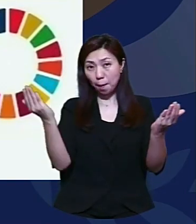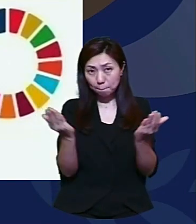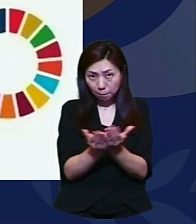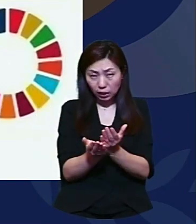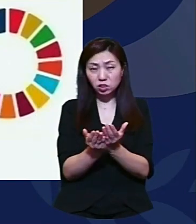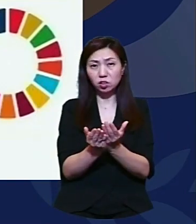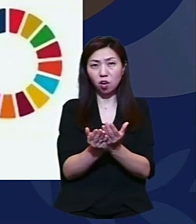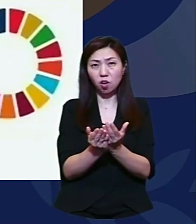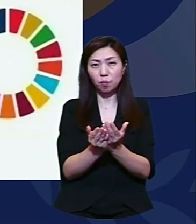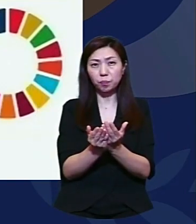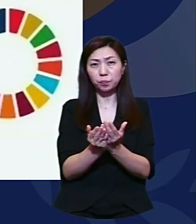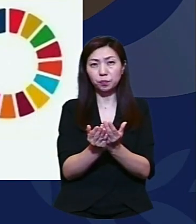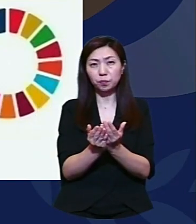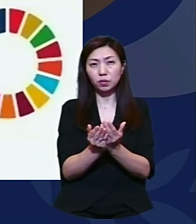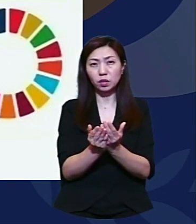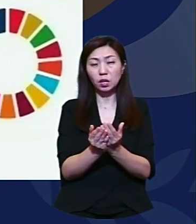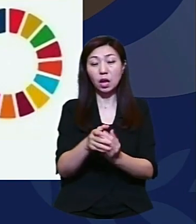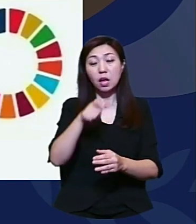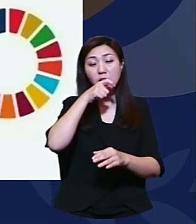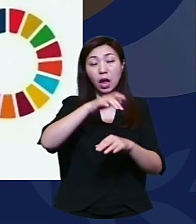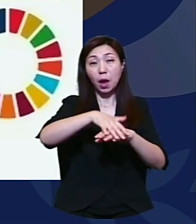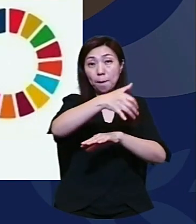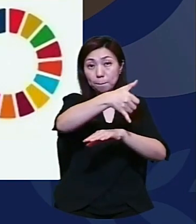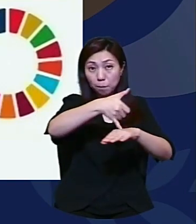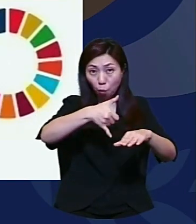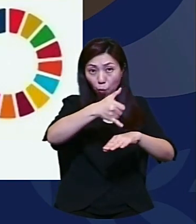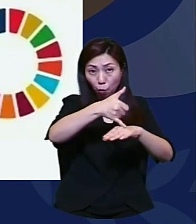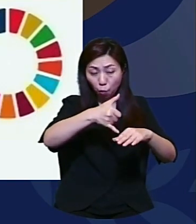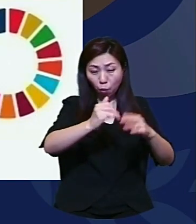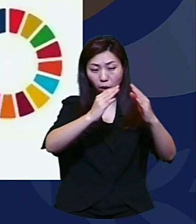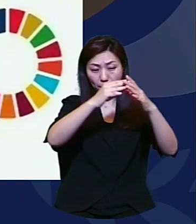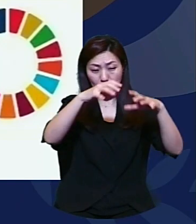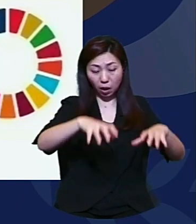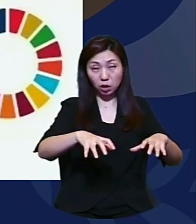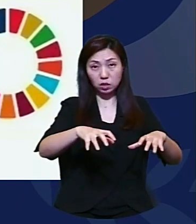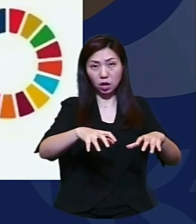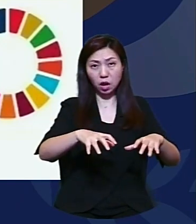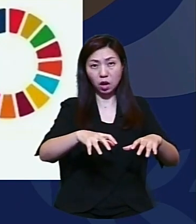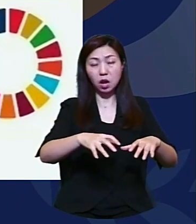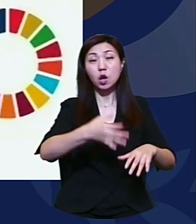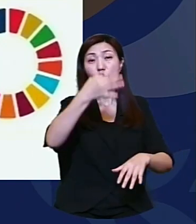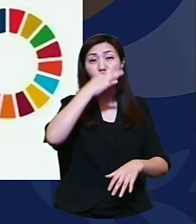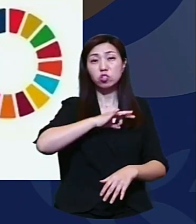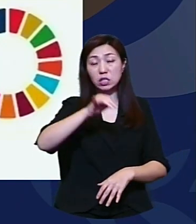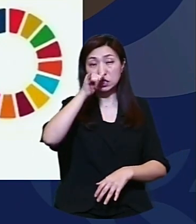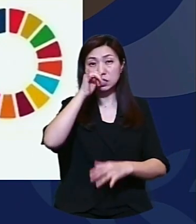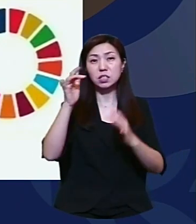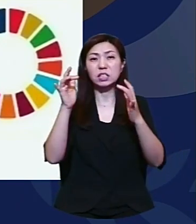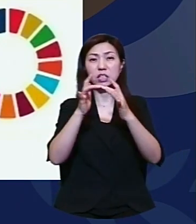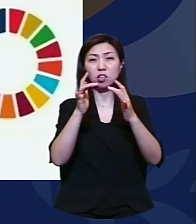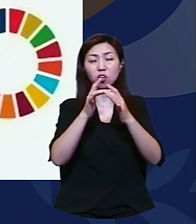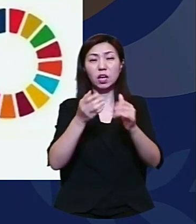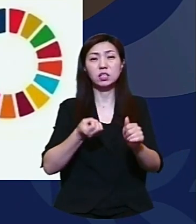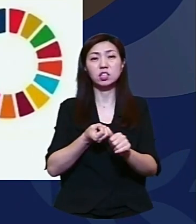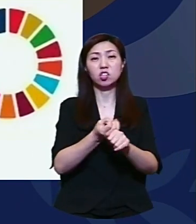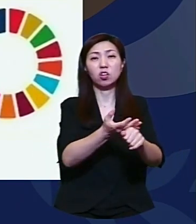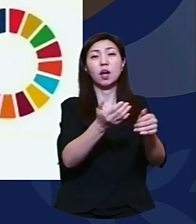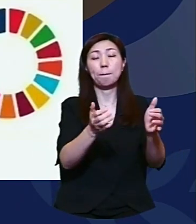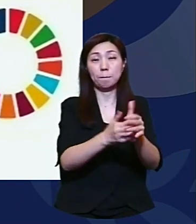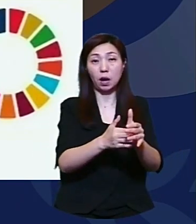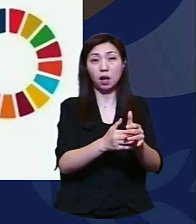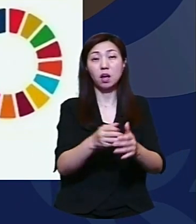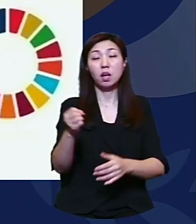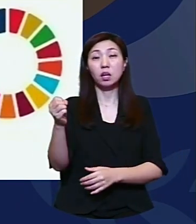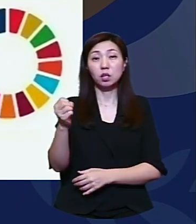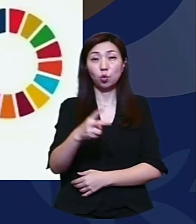also being adopted in other countries, from Pakistan to Vanuatu, with lots of interest coming from the Americas region.